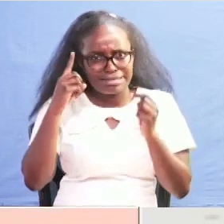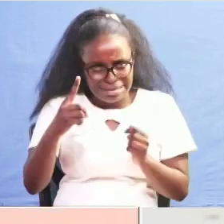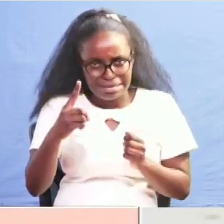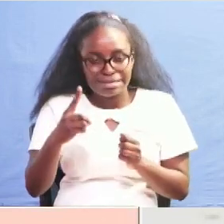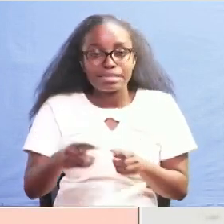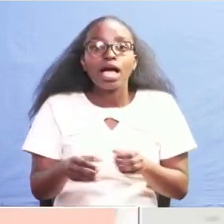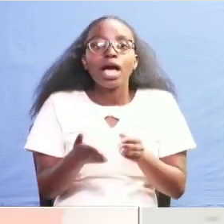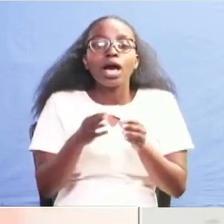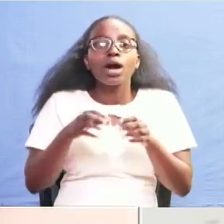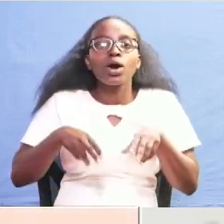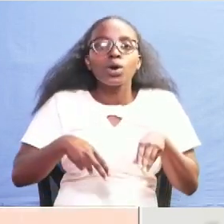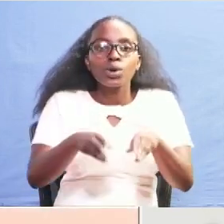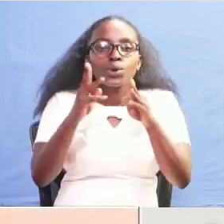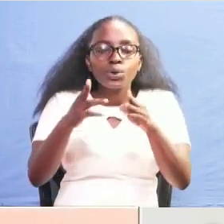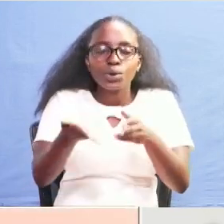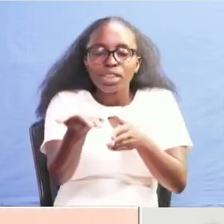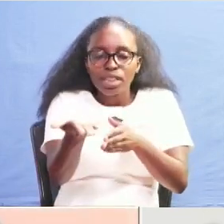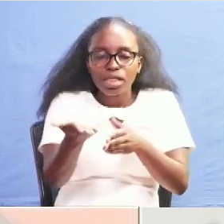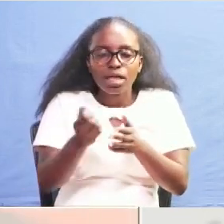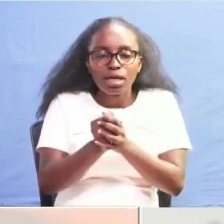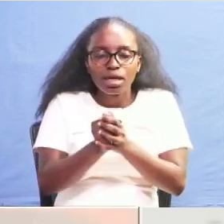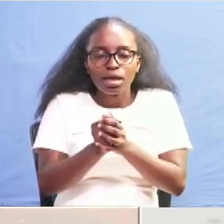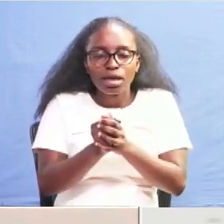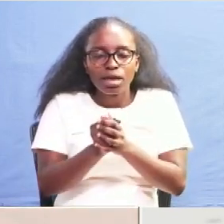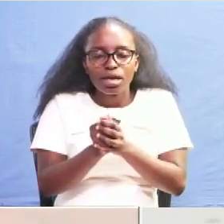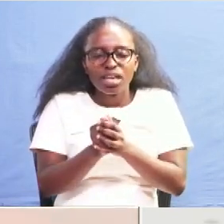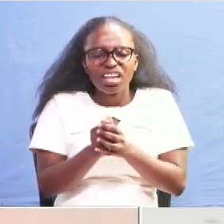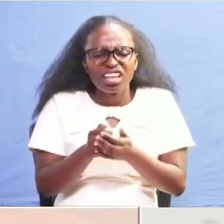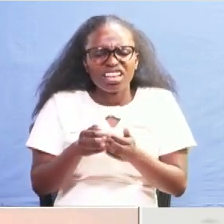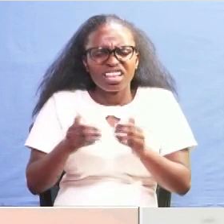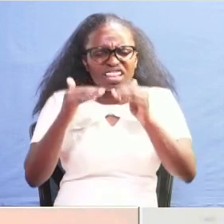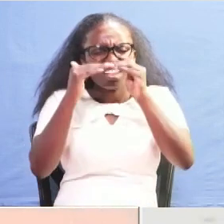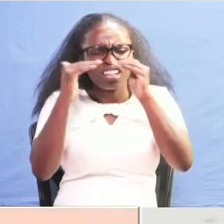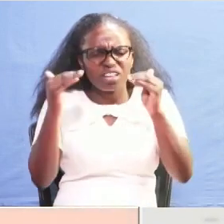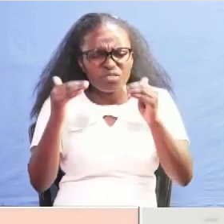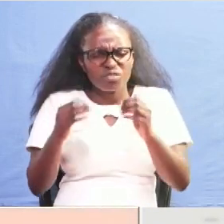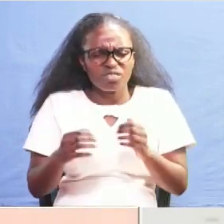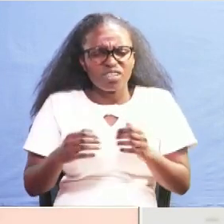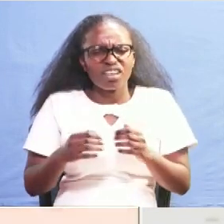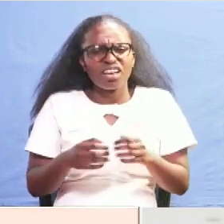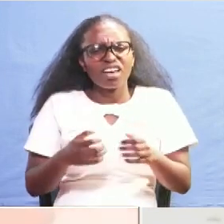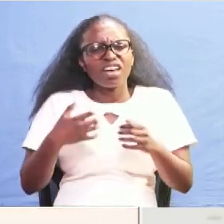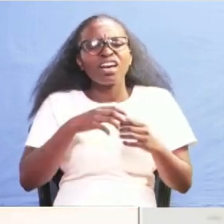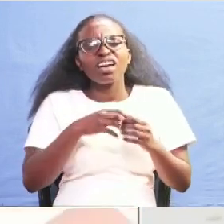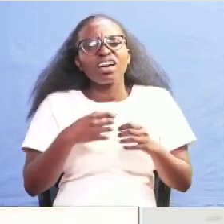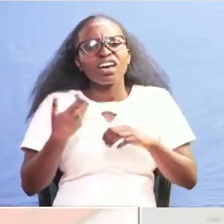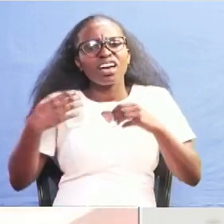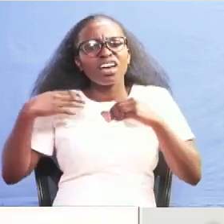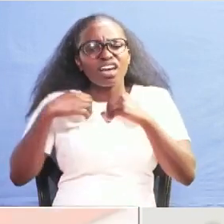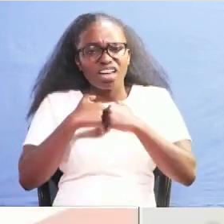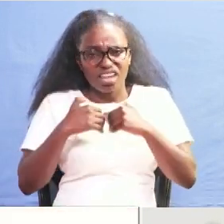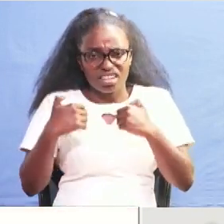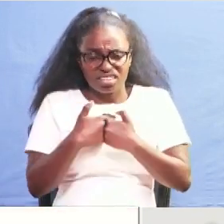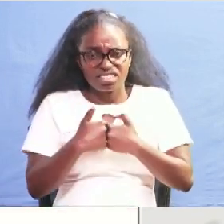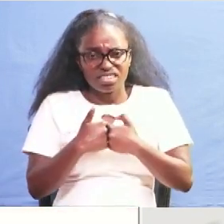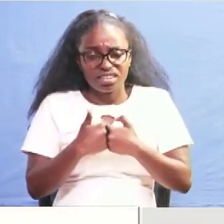a mass casualty incident very quickly because of the level and number of injuries which were involved in the two incidents which